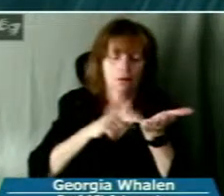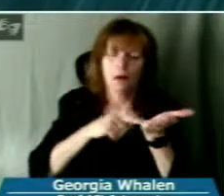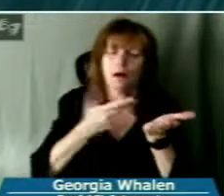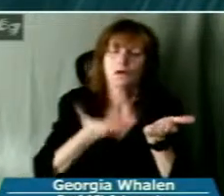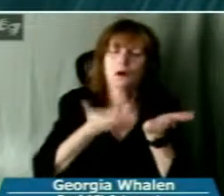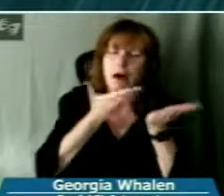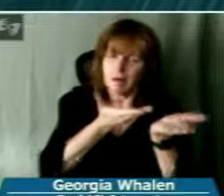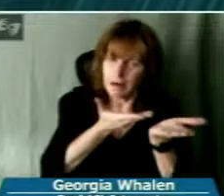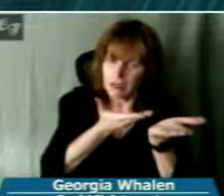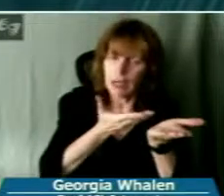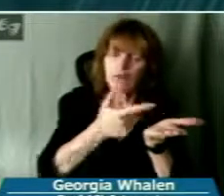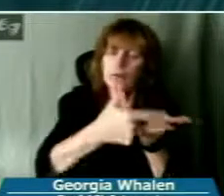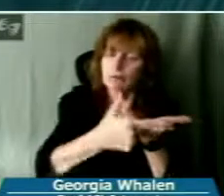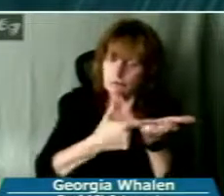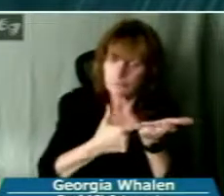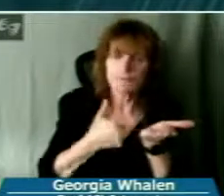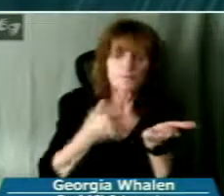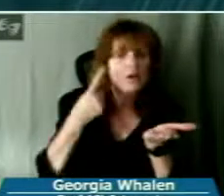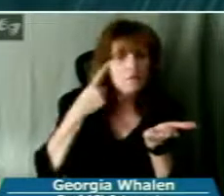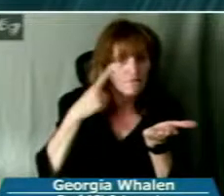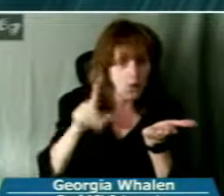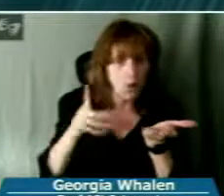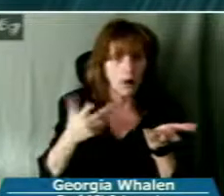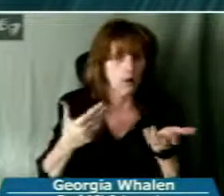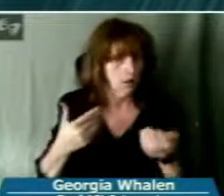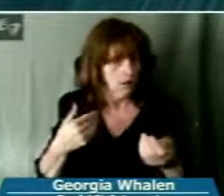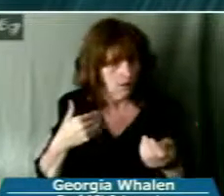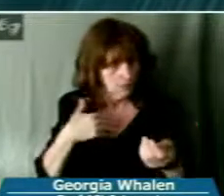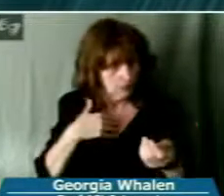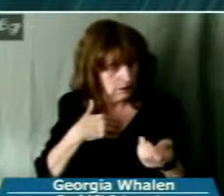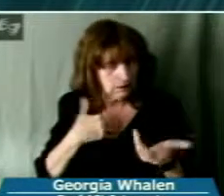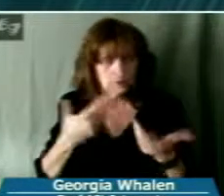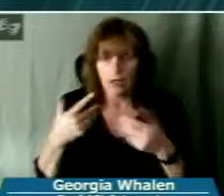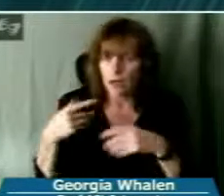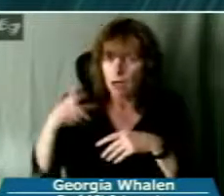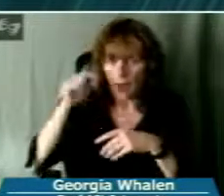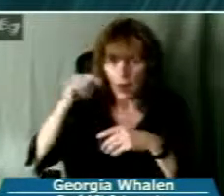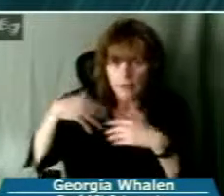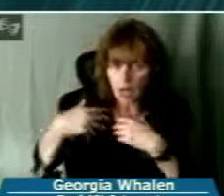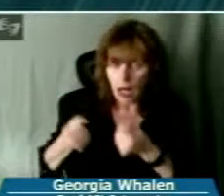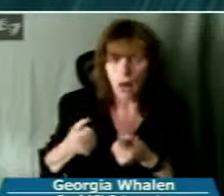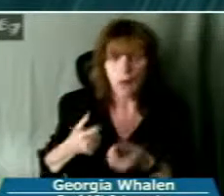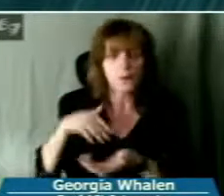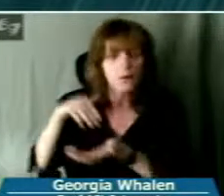primary contacts at the Ontario West command table.